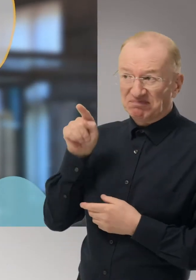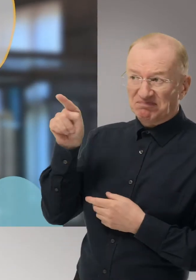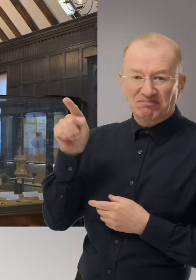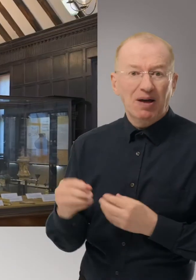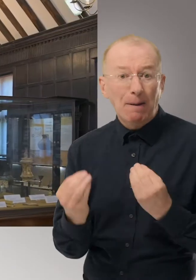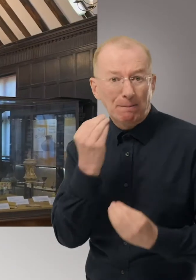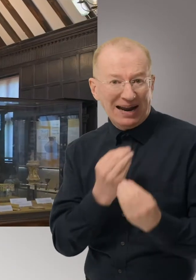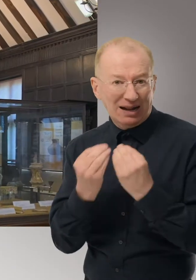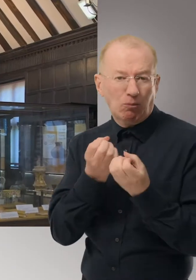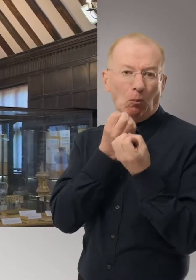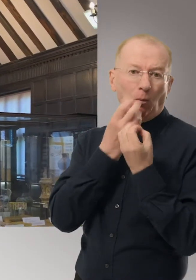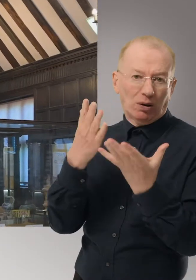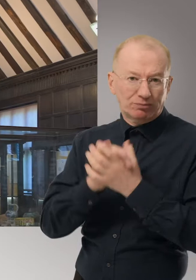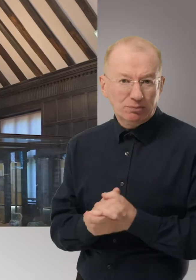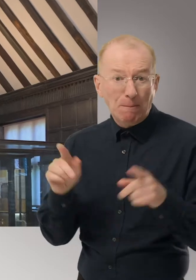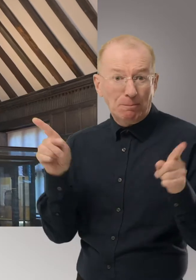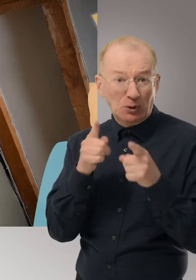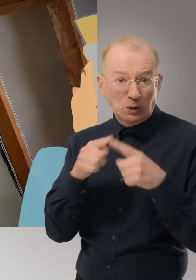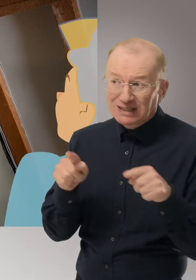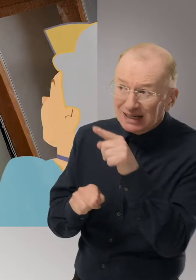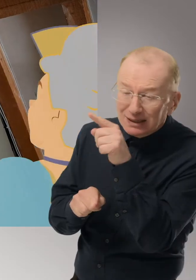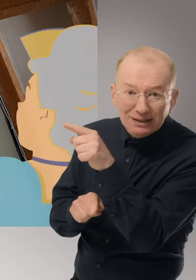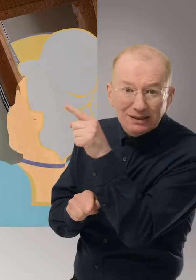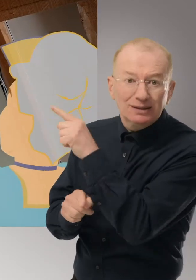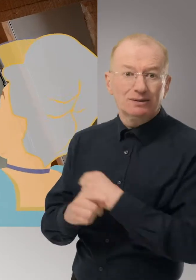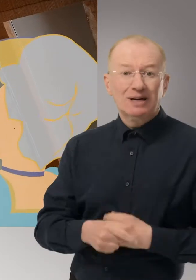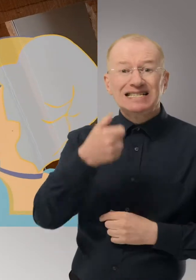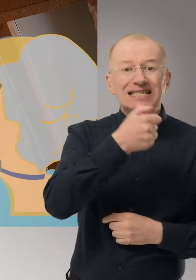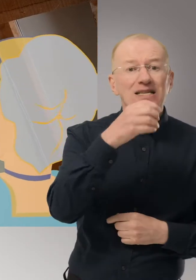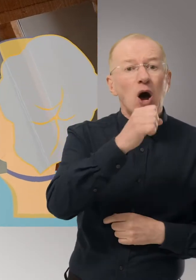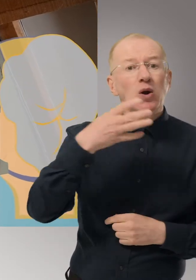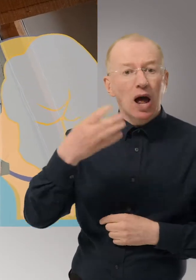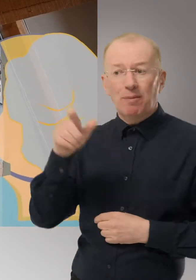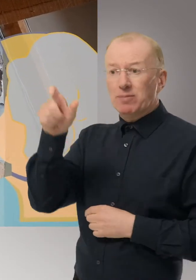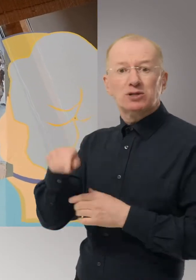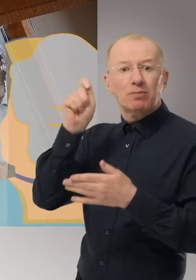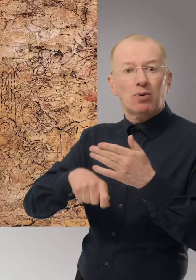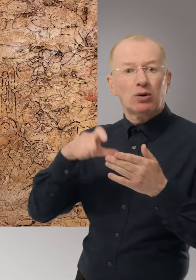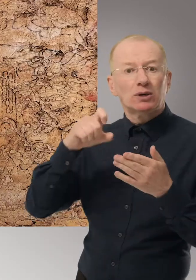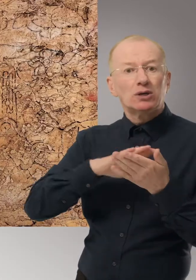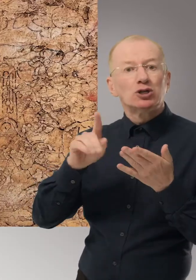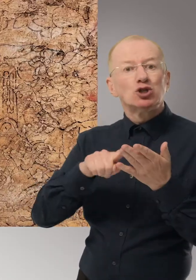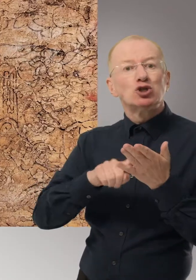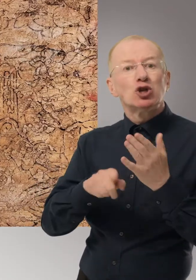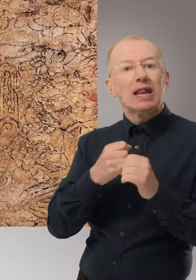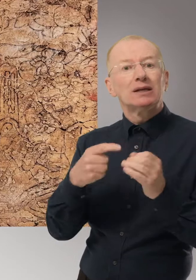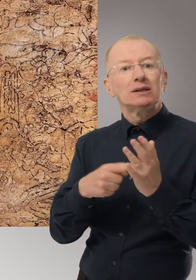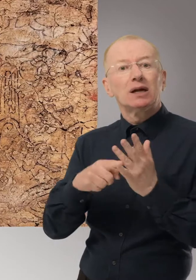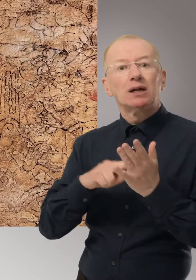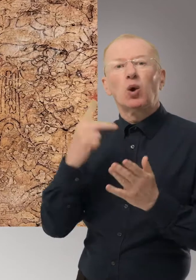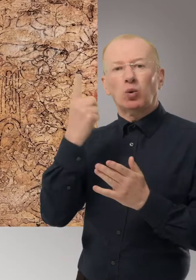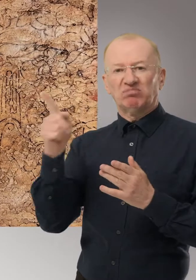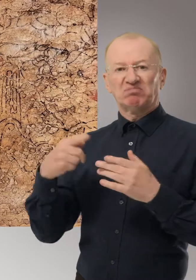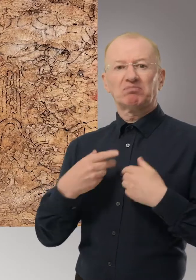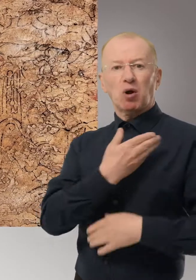peep. I know where to find fantastic feasts. Here is a glorious picnic with minstrels under